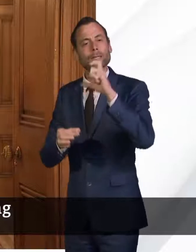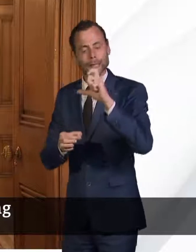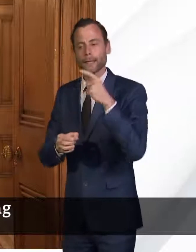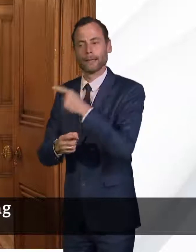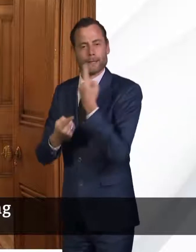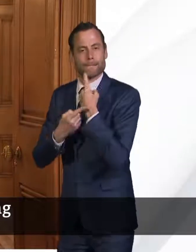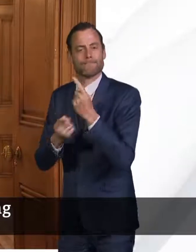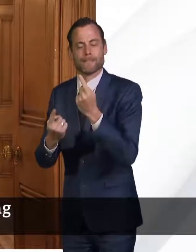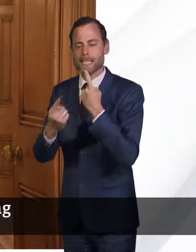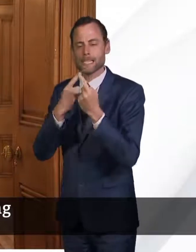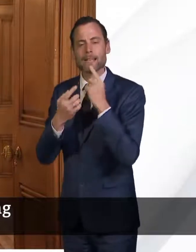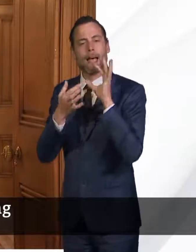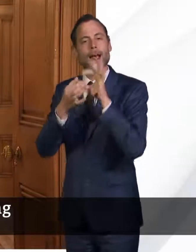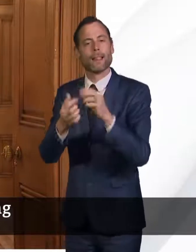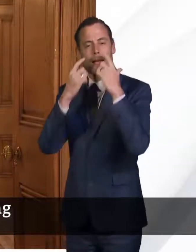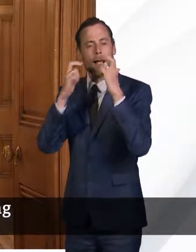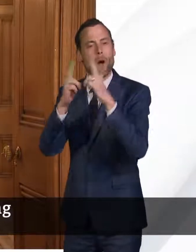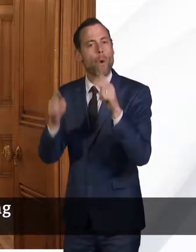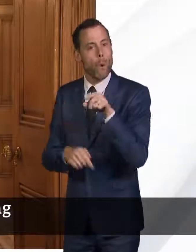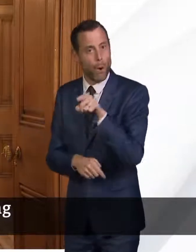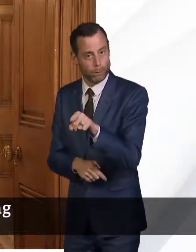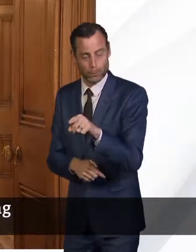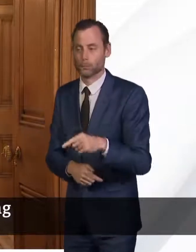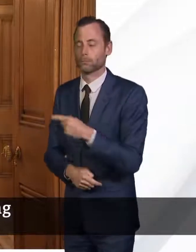impact, including that there have been